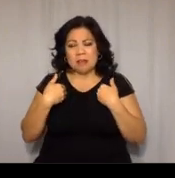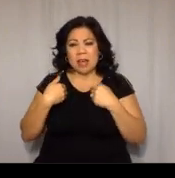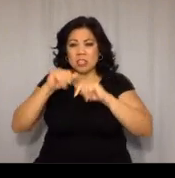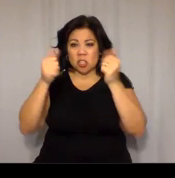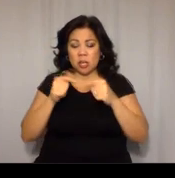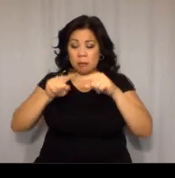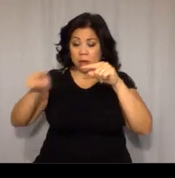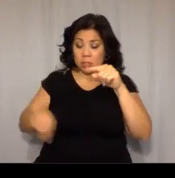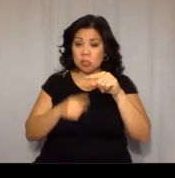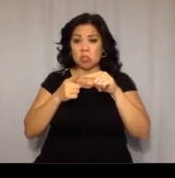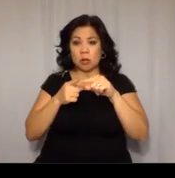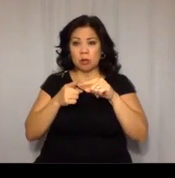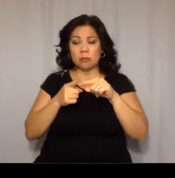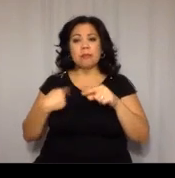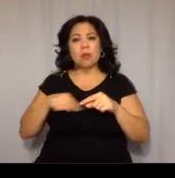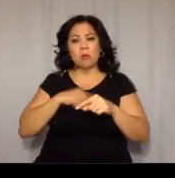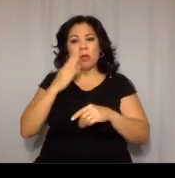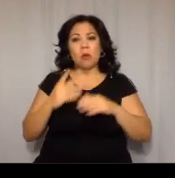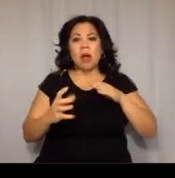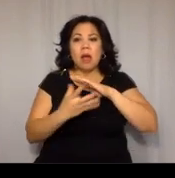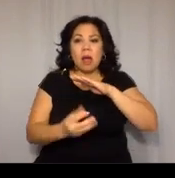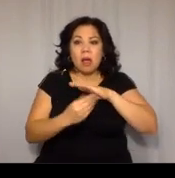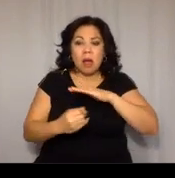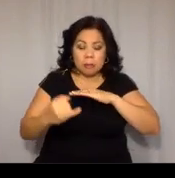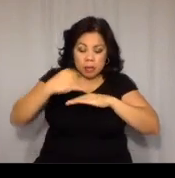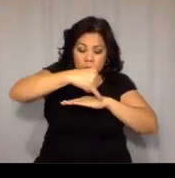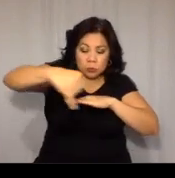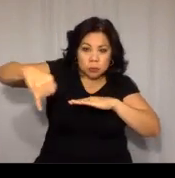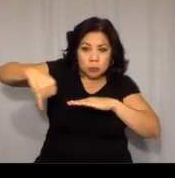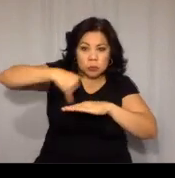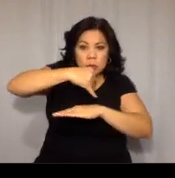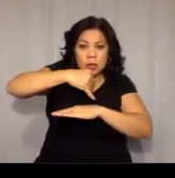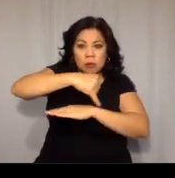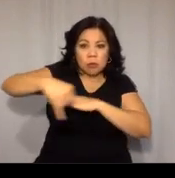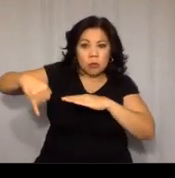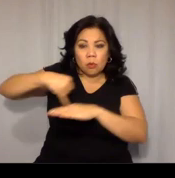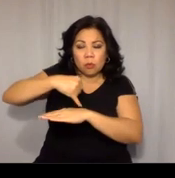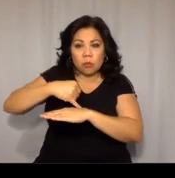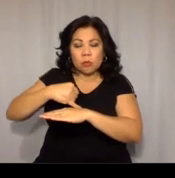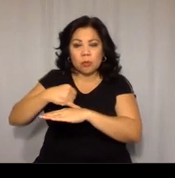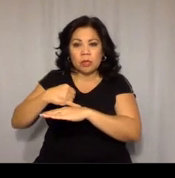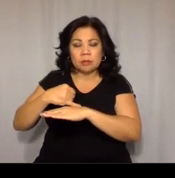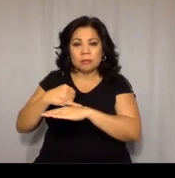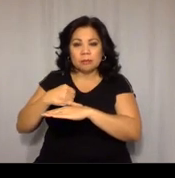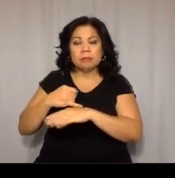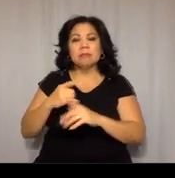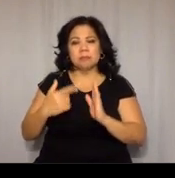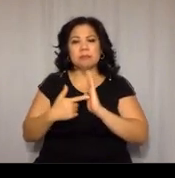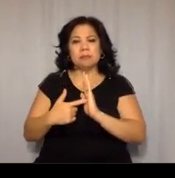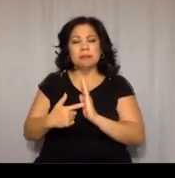what we're going to do is we're going to trace around these different circles a couple of times on the paper. So here we